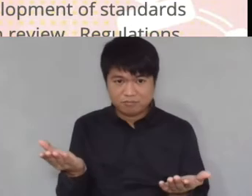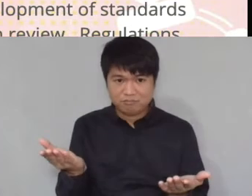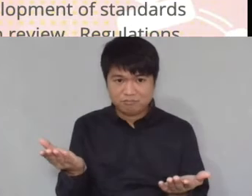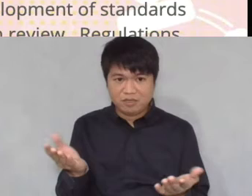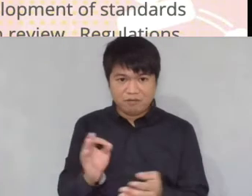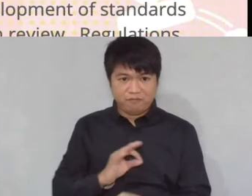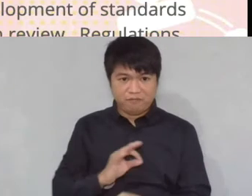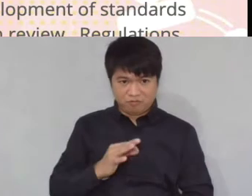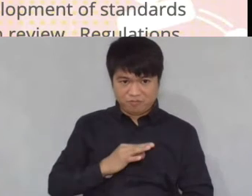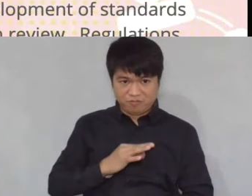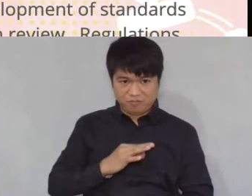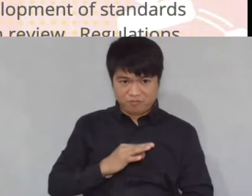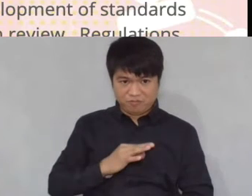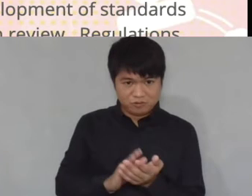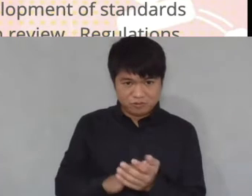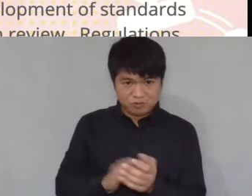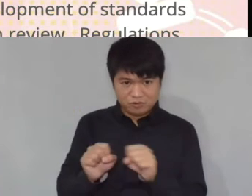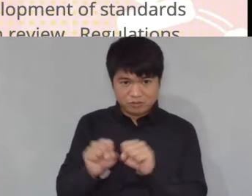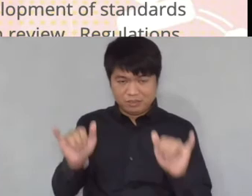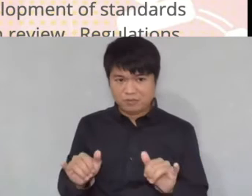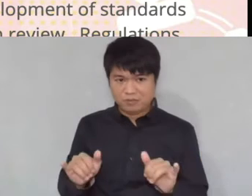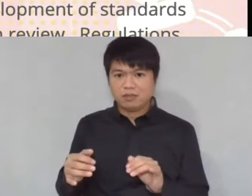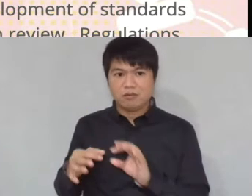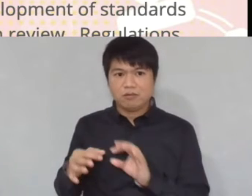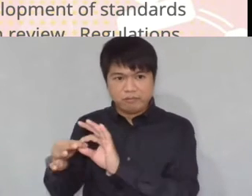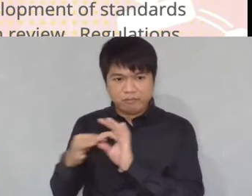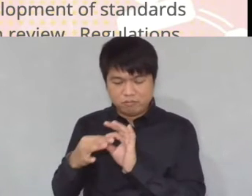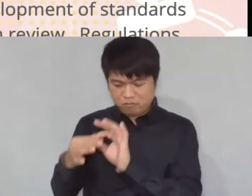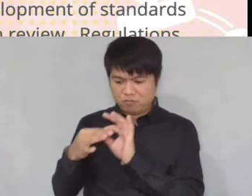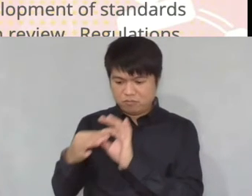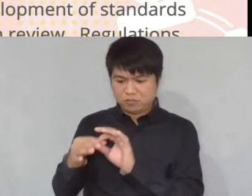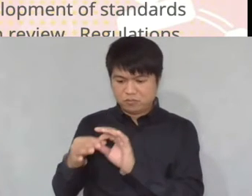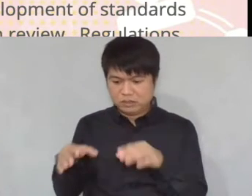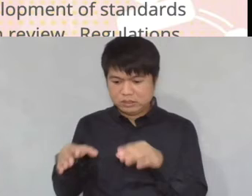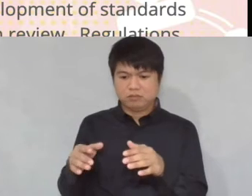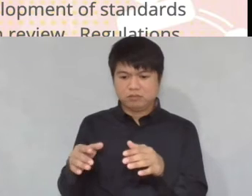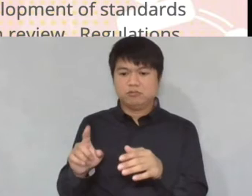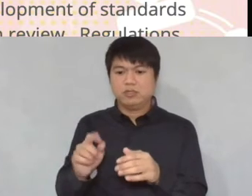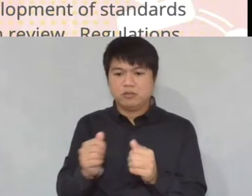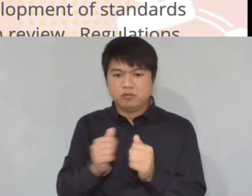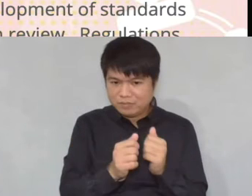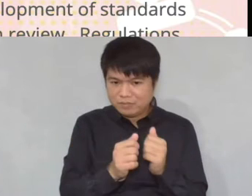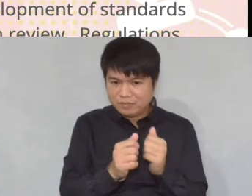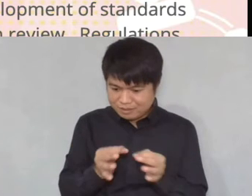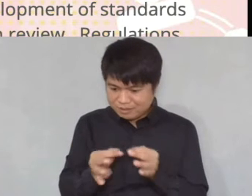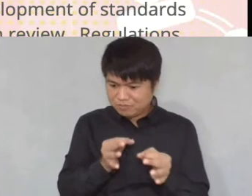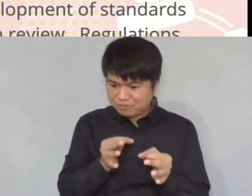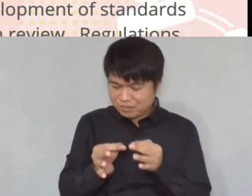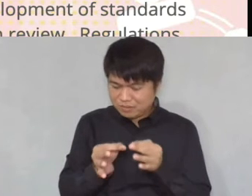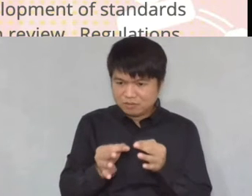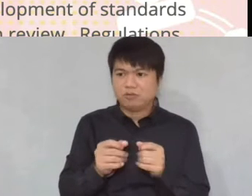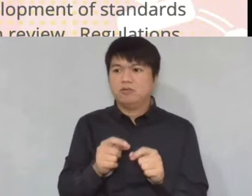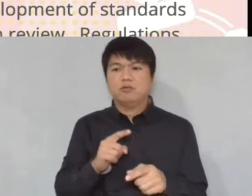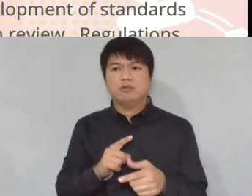system, we really have to still work to define all of these. Although there are already, this